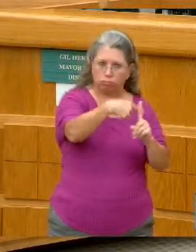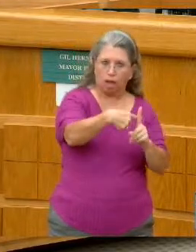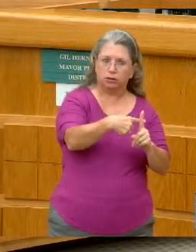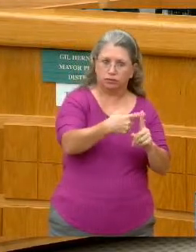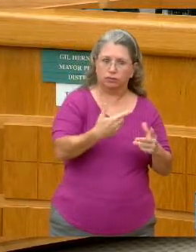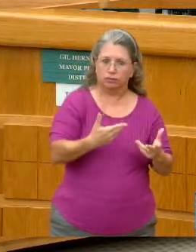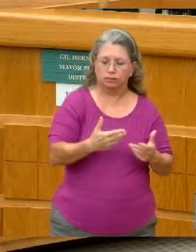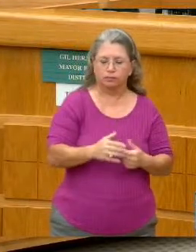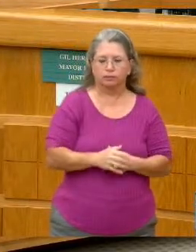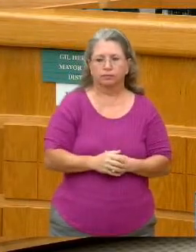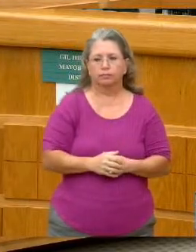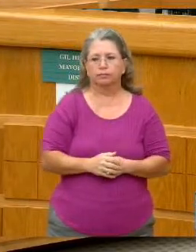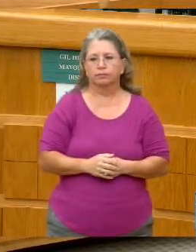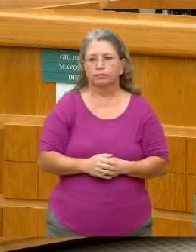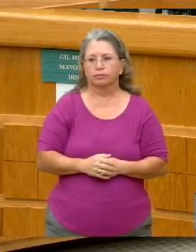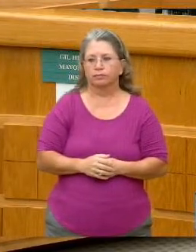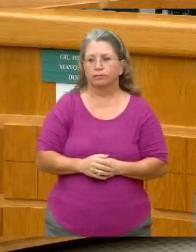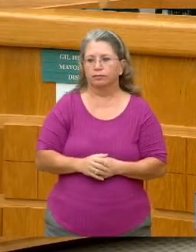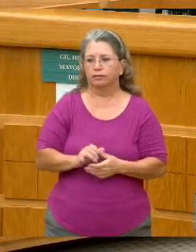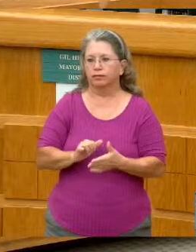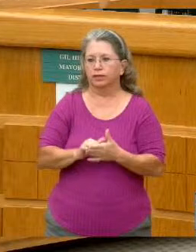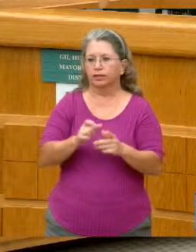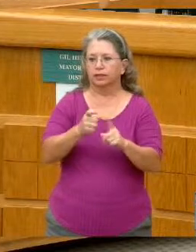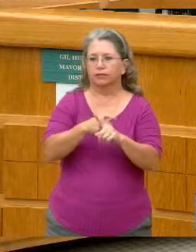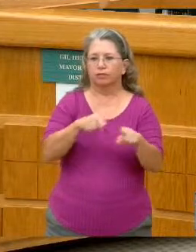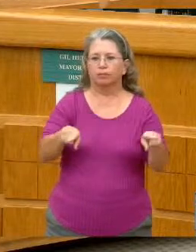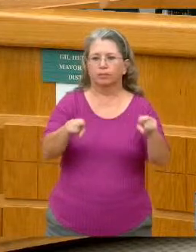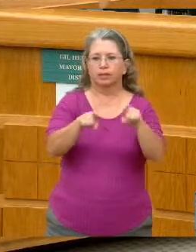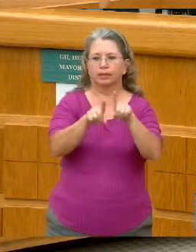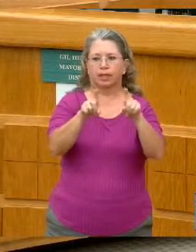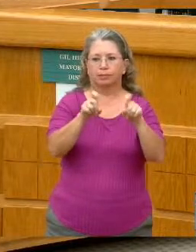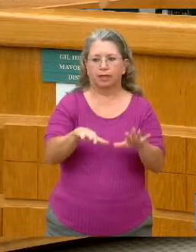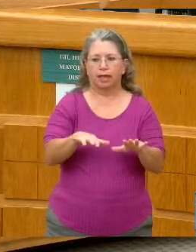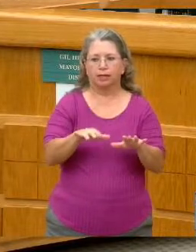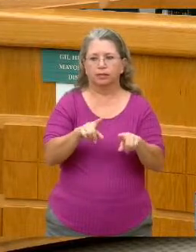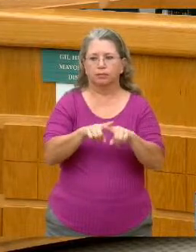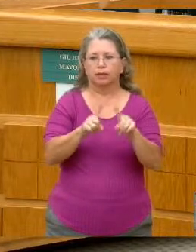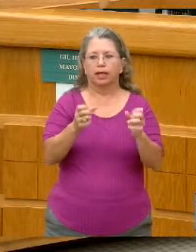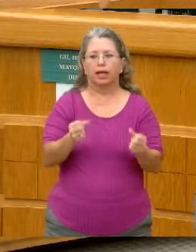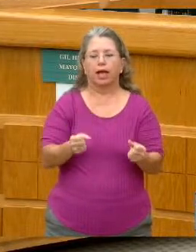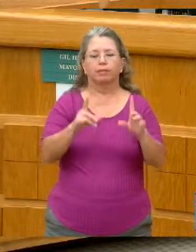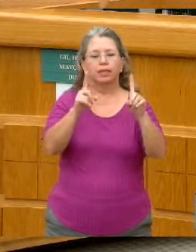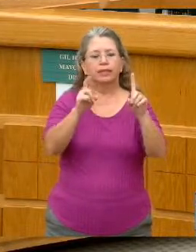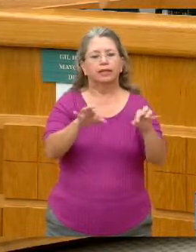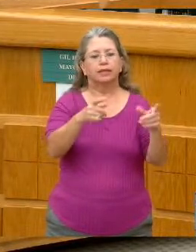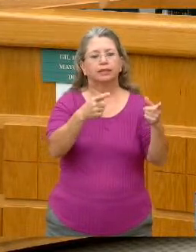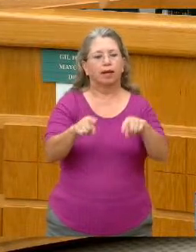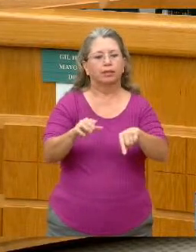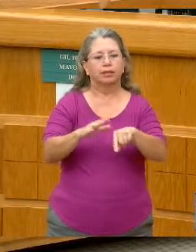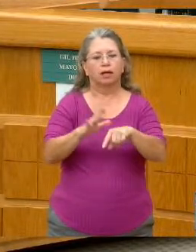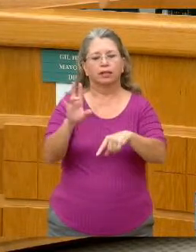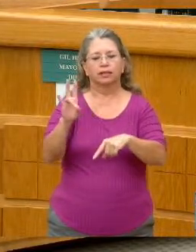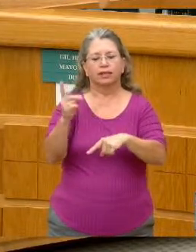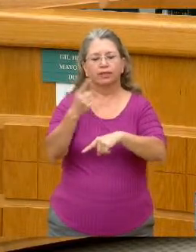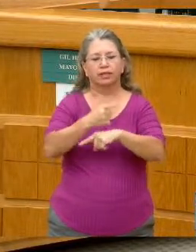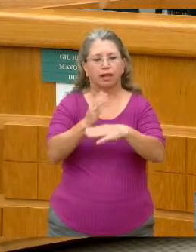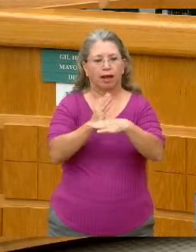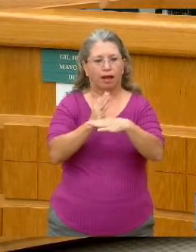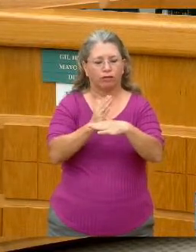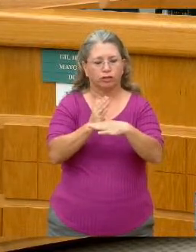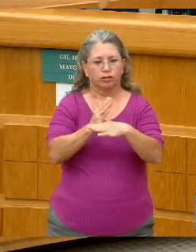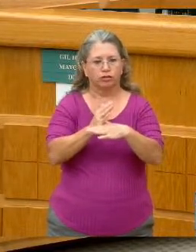This is from the same tests. It's just how many tests occurred on a 7-day average scale. And on average, there's